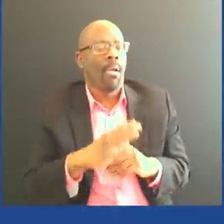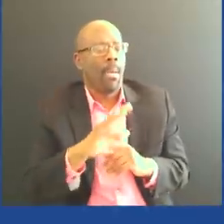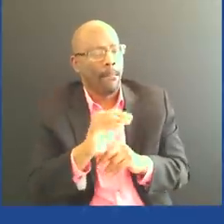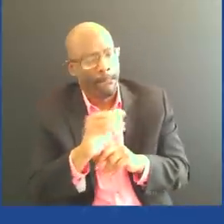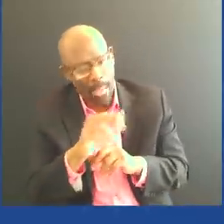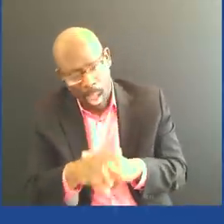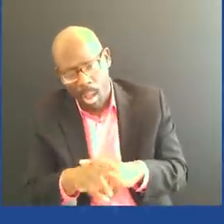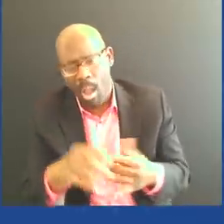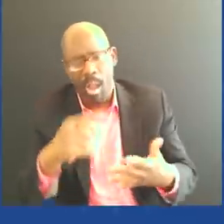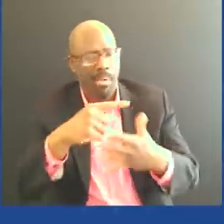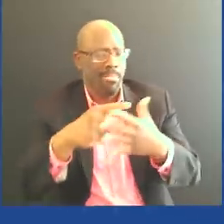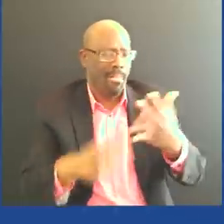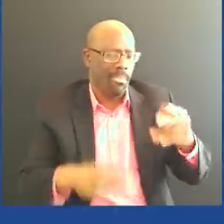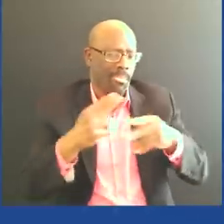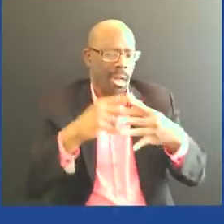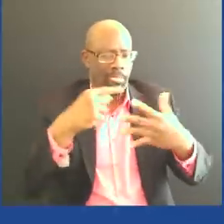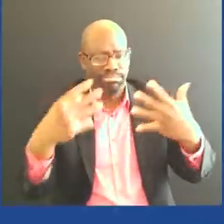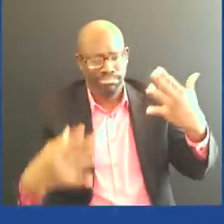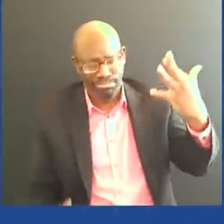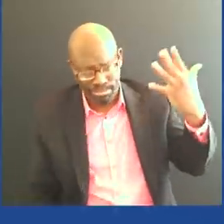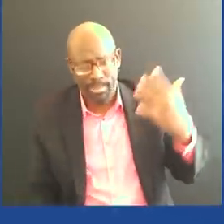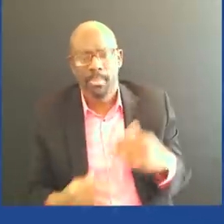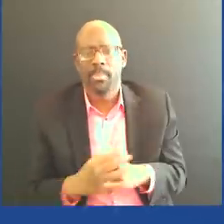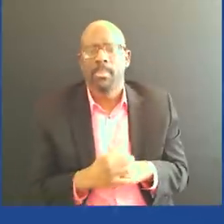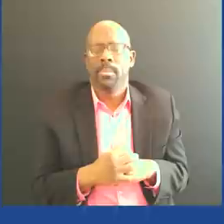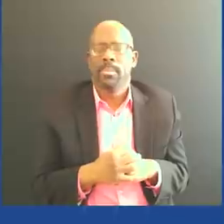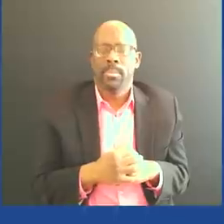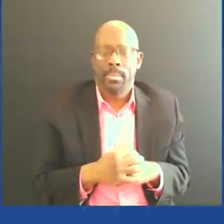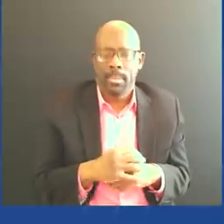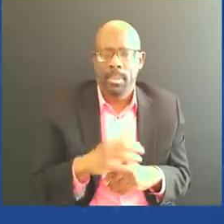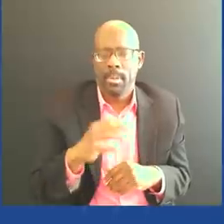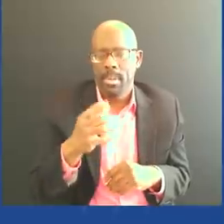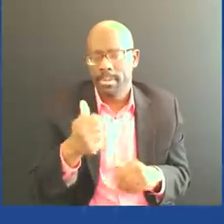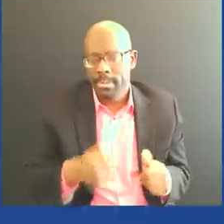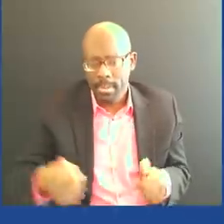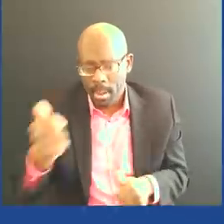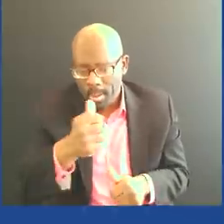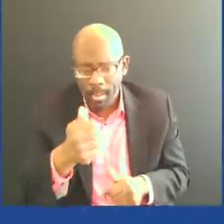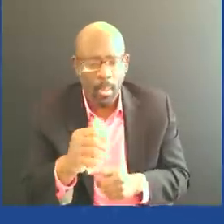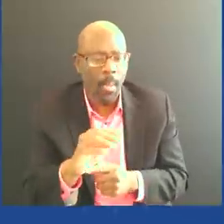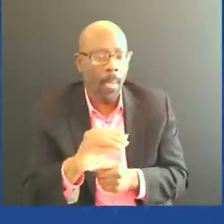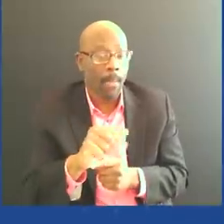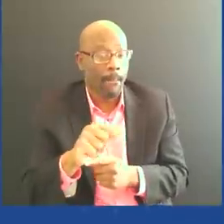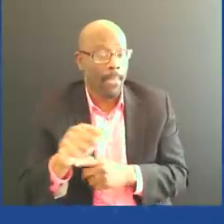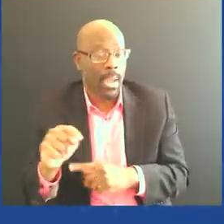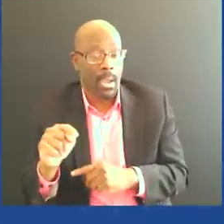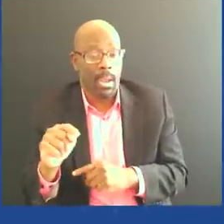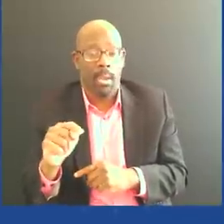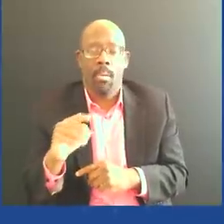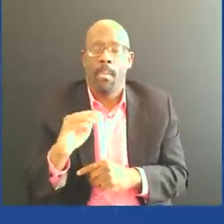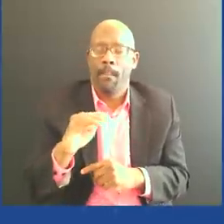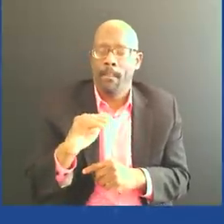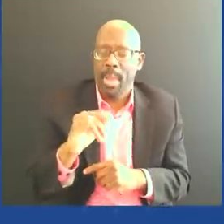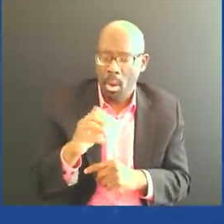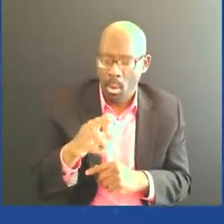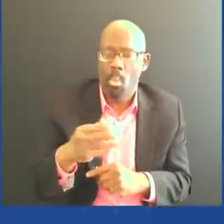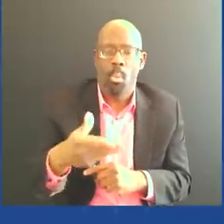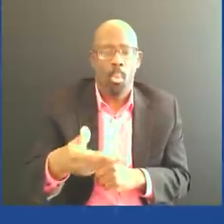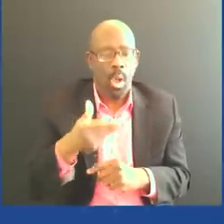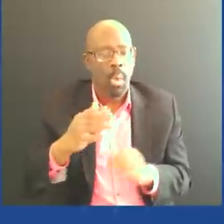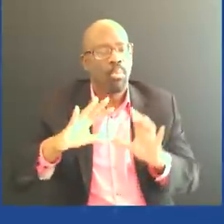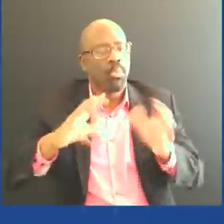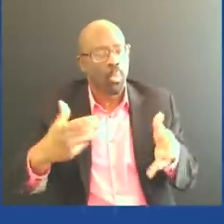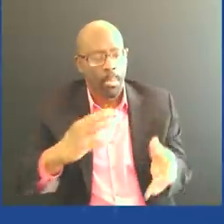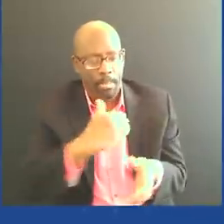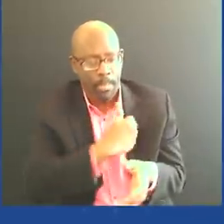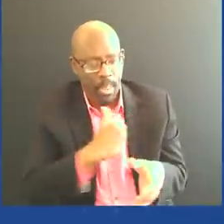Executive Matt Meyer. And a warm Delaware welcome to the crew members of the USS Delaware, led by Commanding Officer